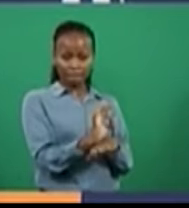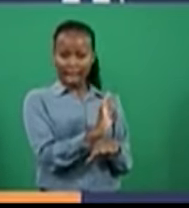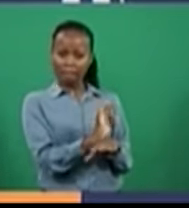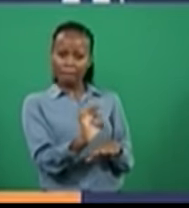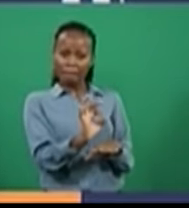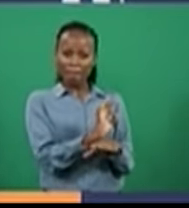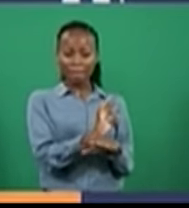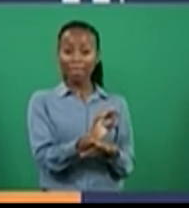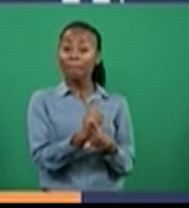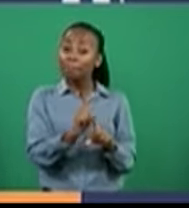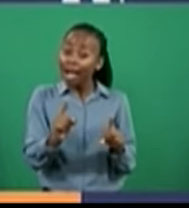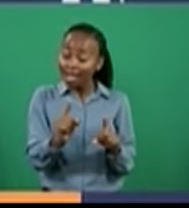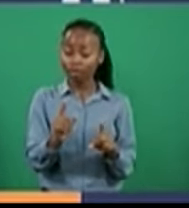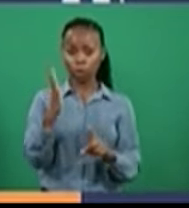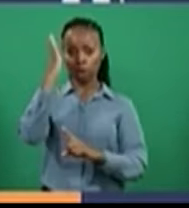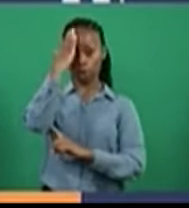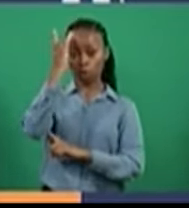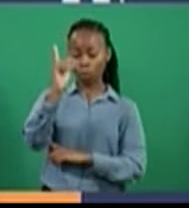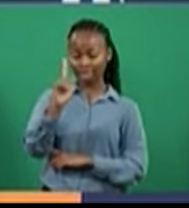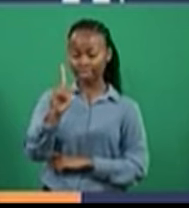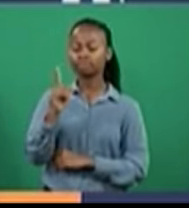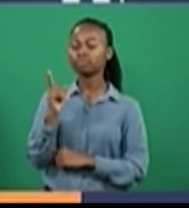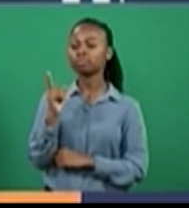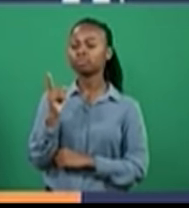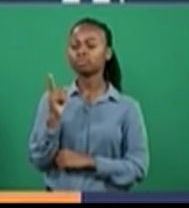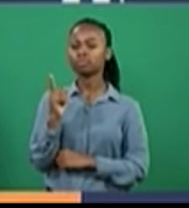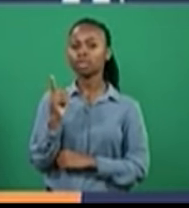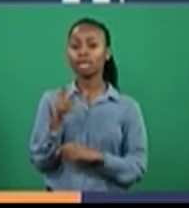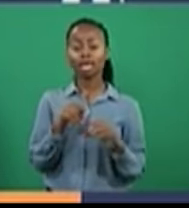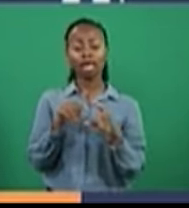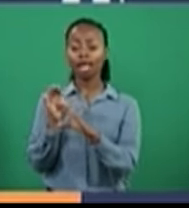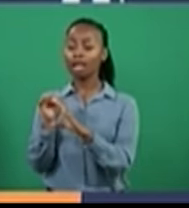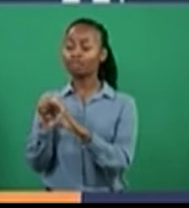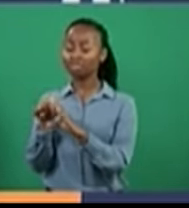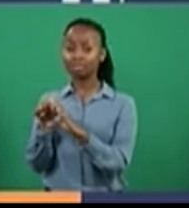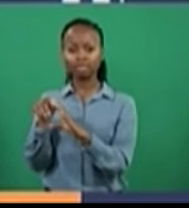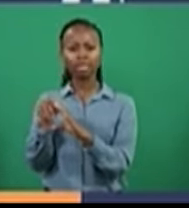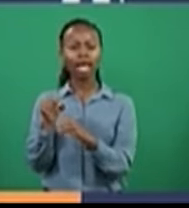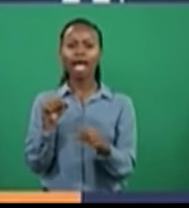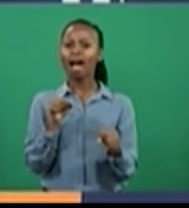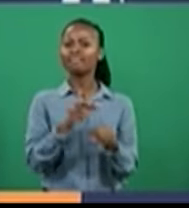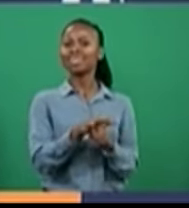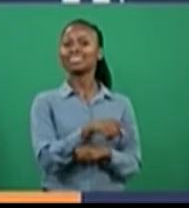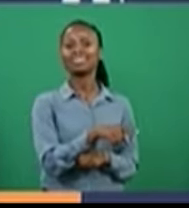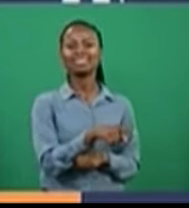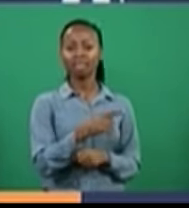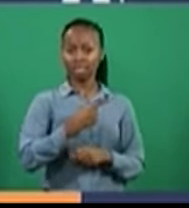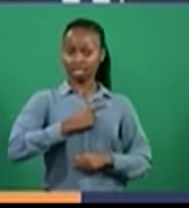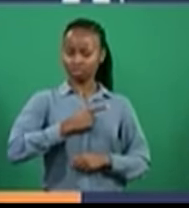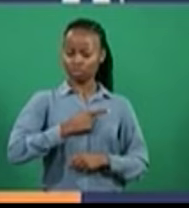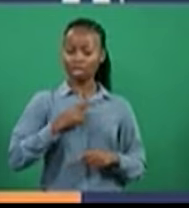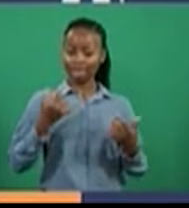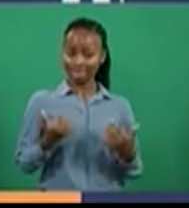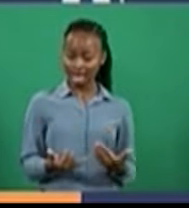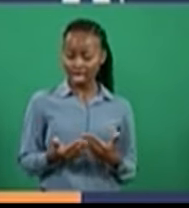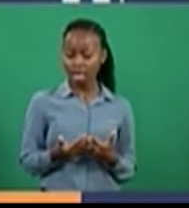do influence inflation expectations. And that is why it is important that the actions